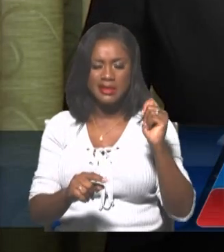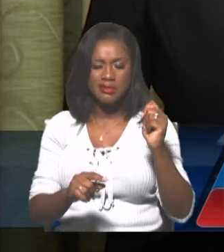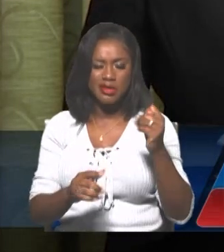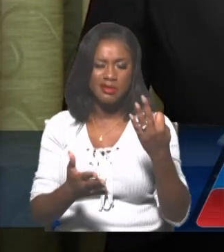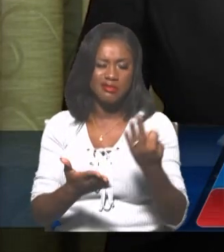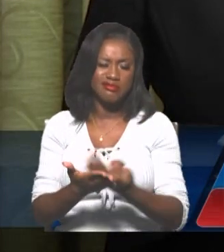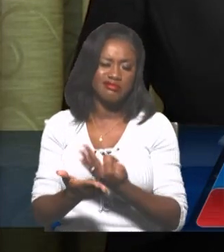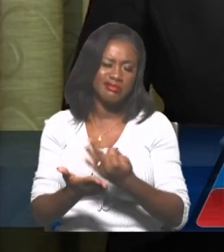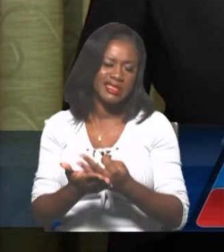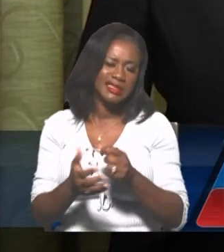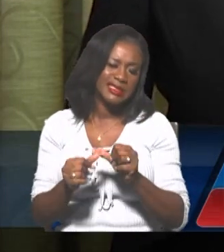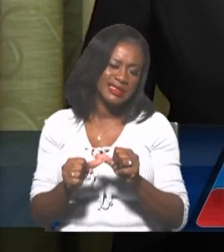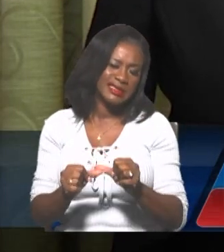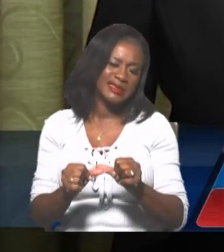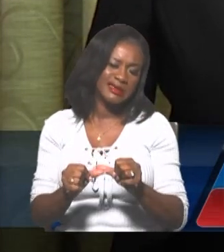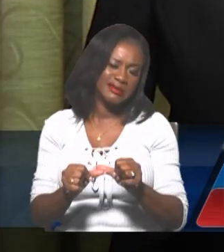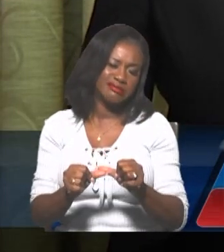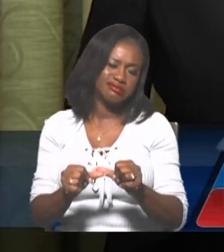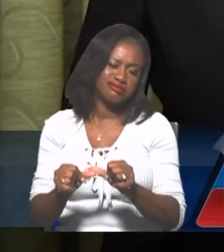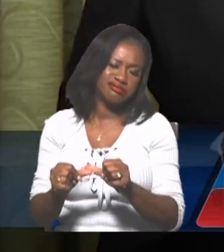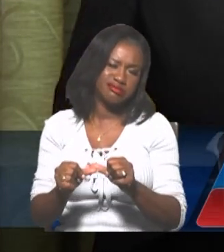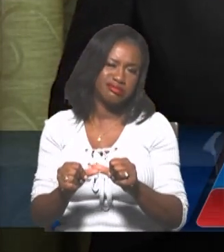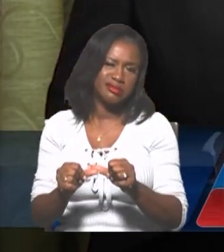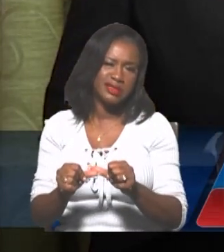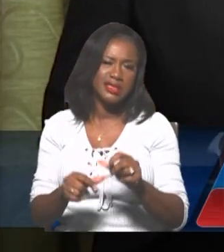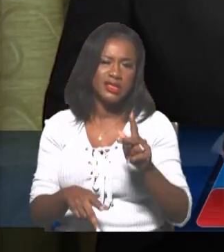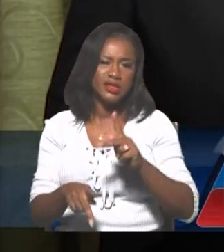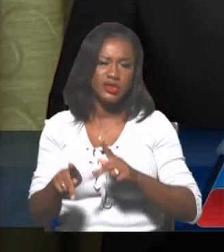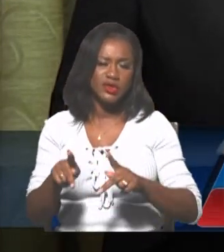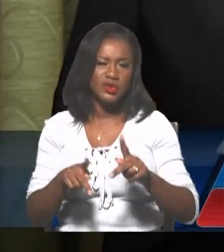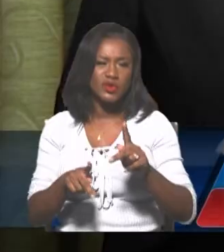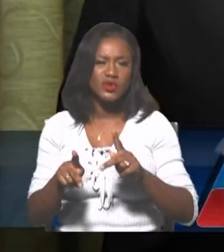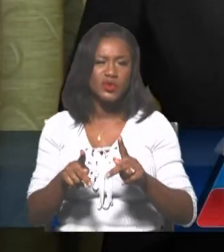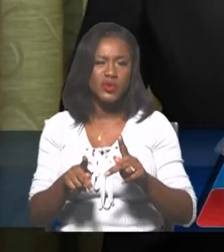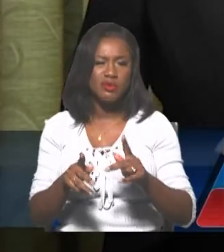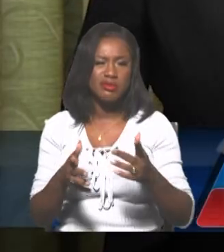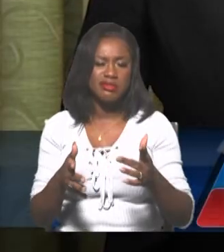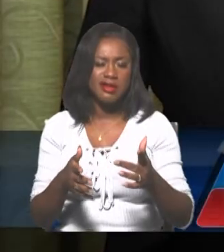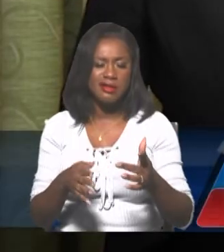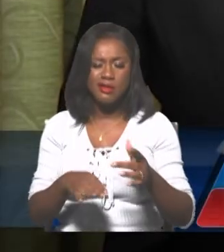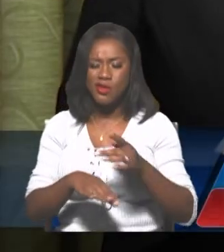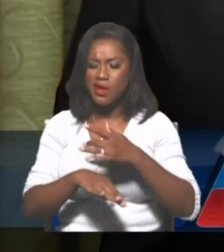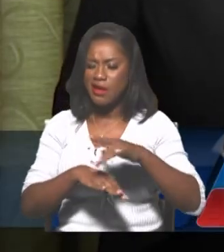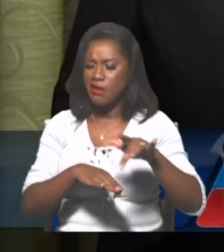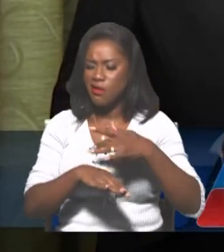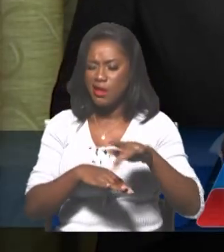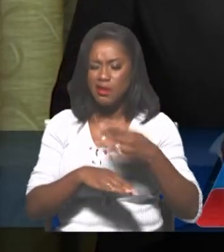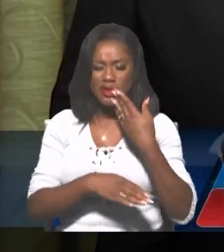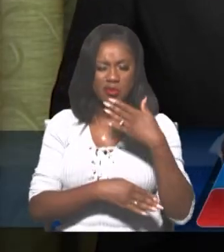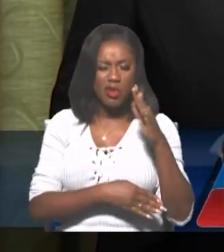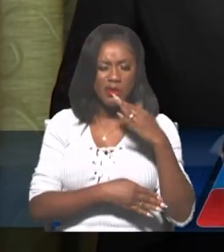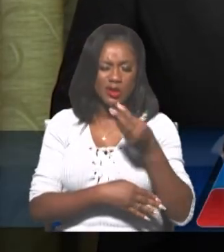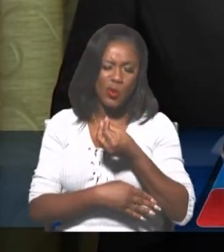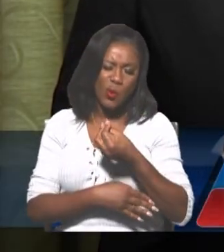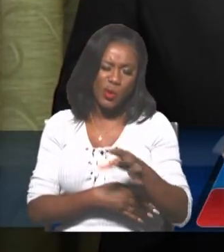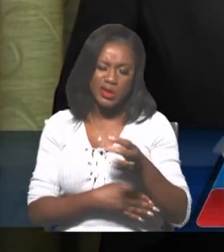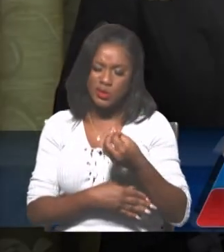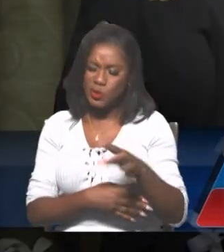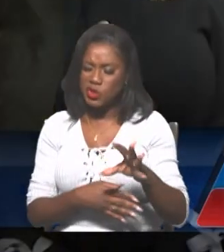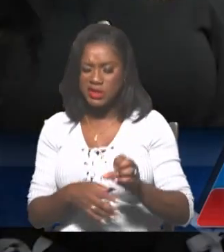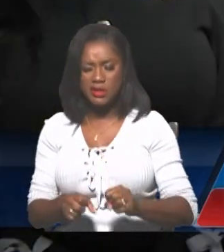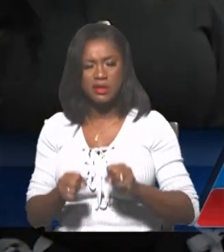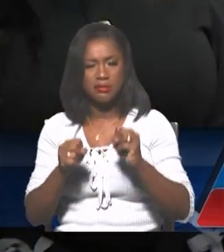fiscal stagnation, leaving our people adrift in a sea of empty promises and squandered